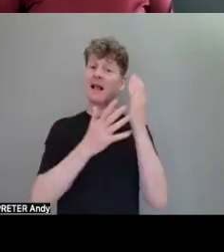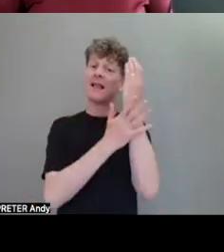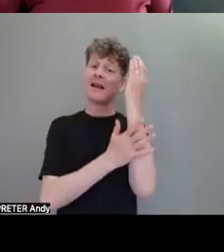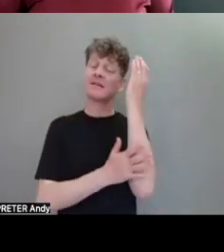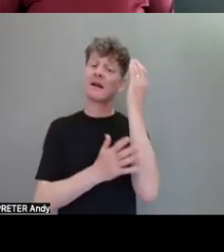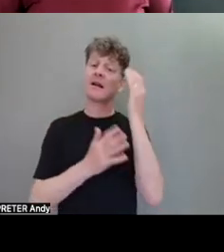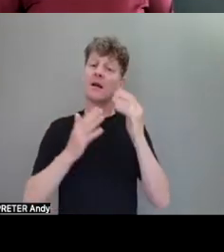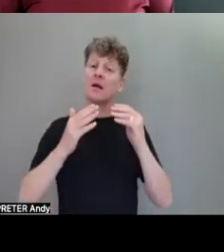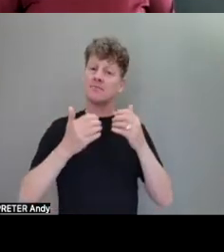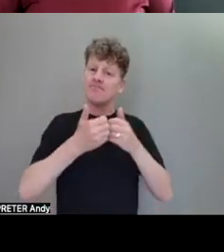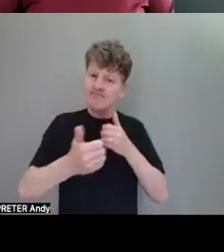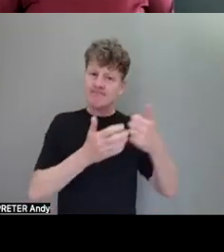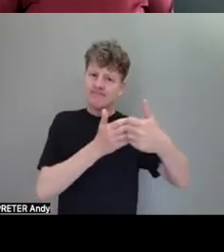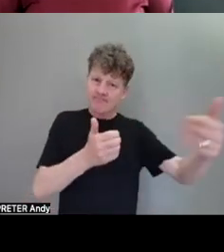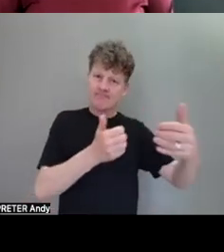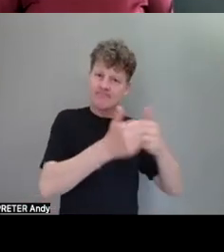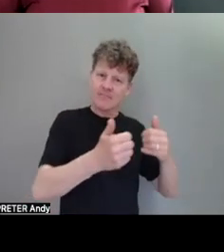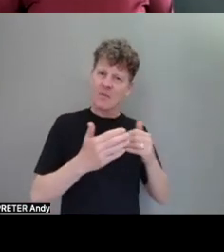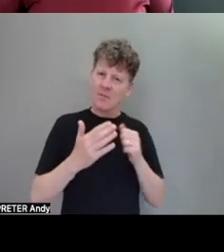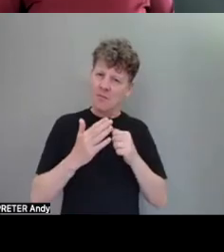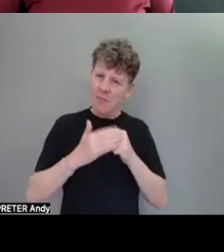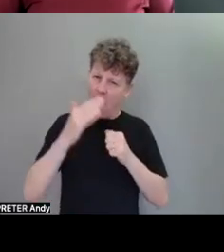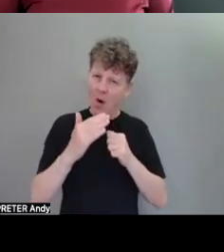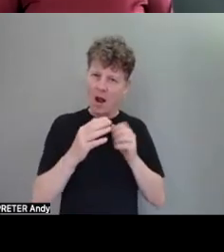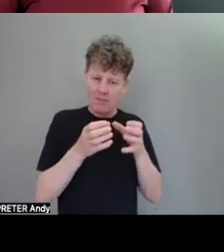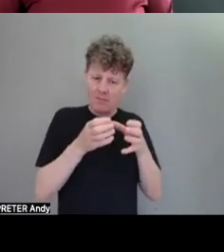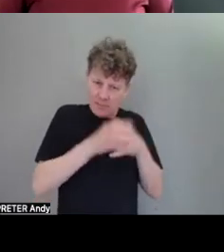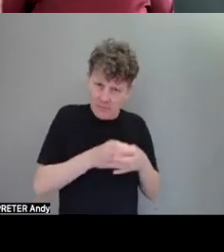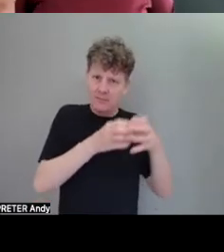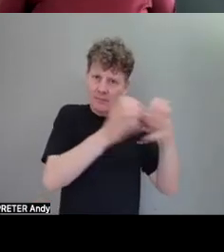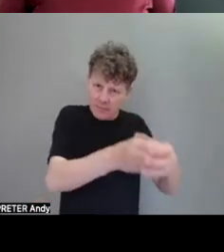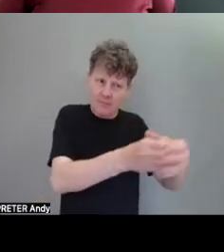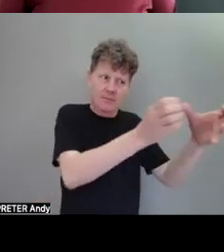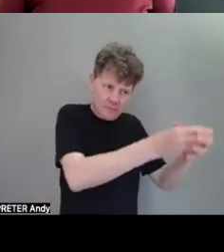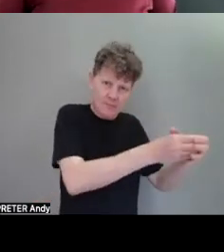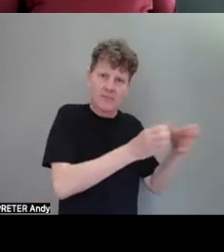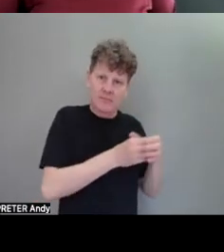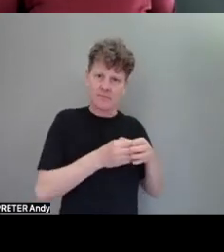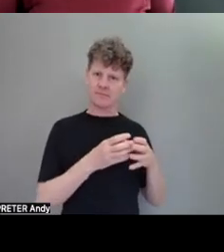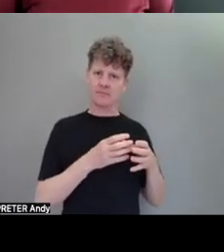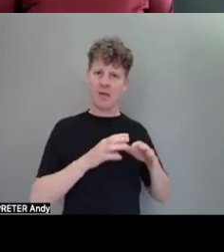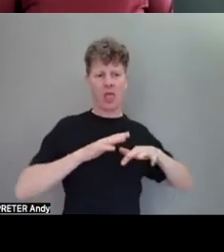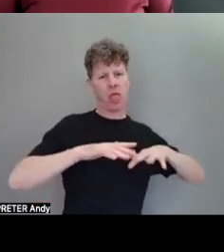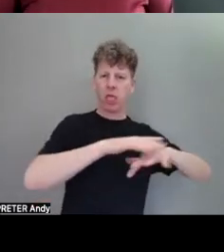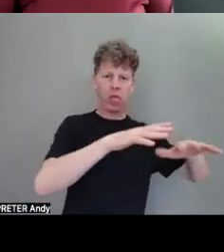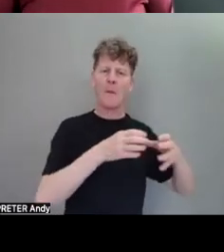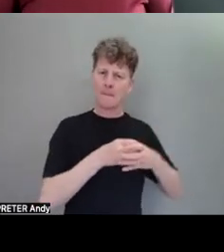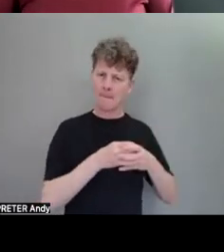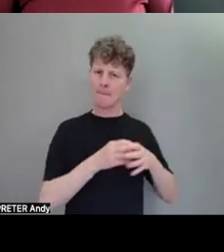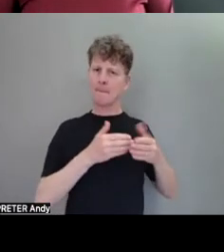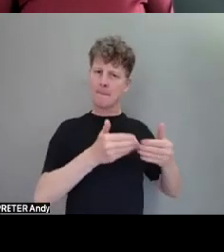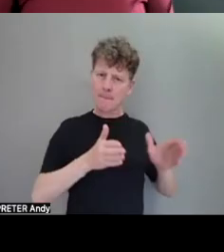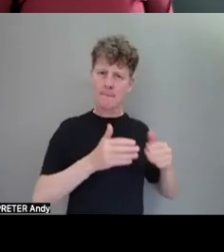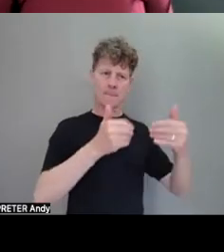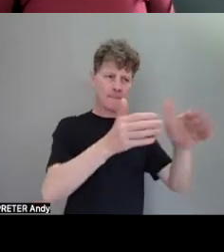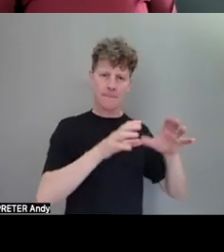more segmented or perhaps more compartmentalized. It has a more compartmentalized community structure.